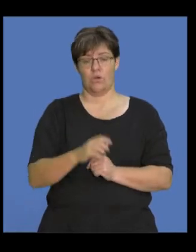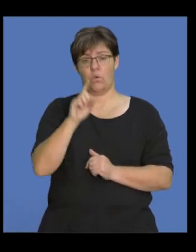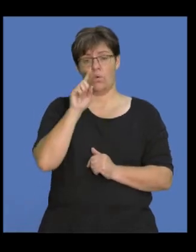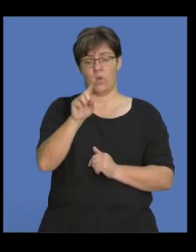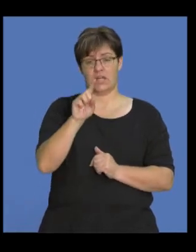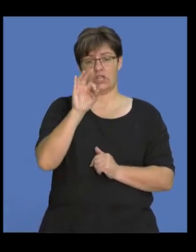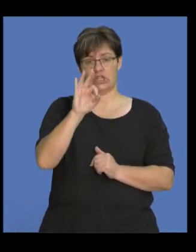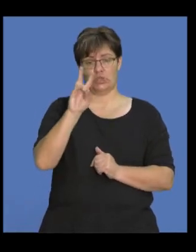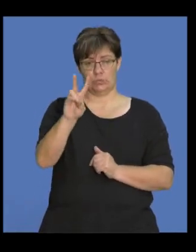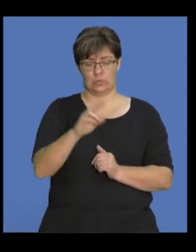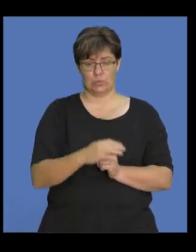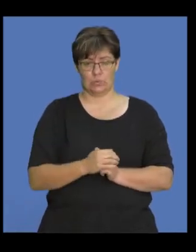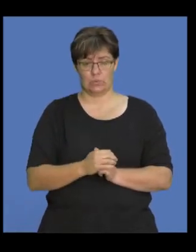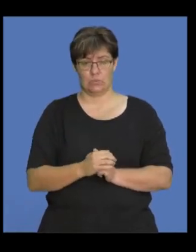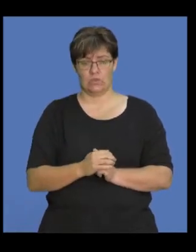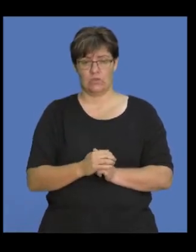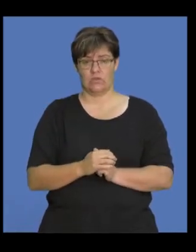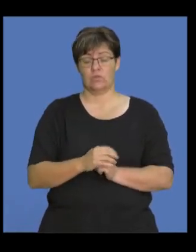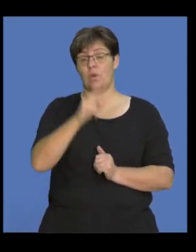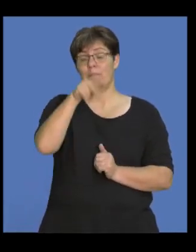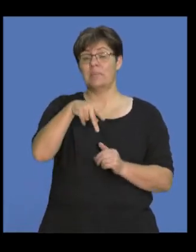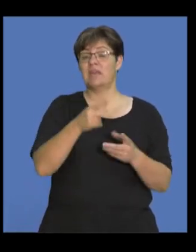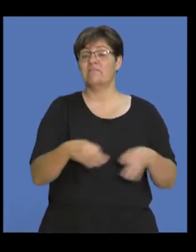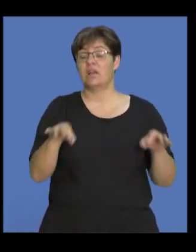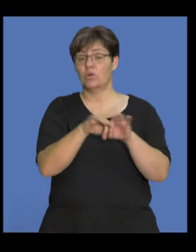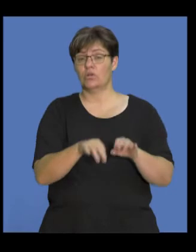285,132. So the P value will be